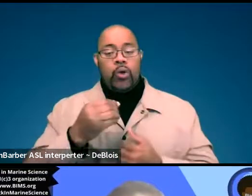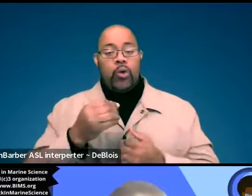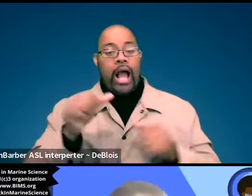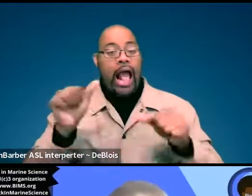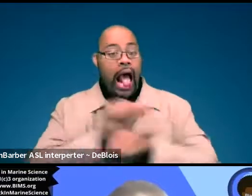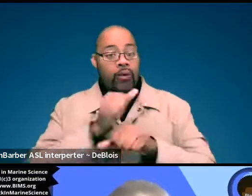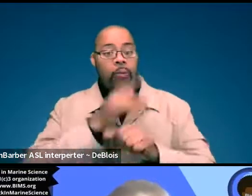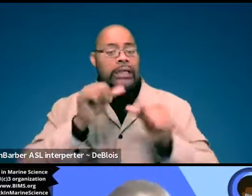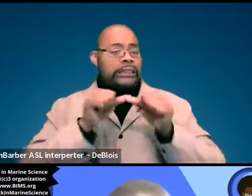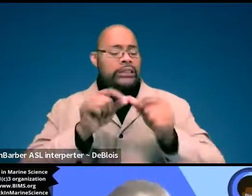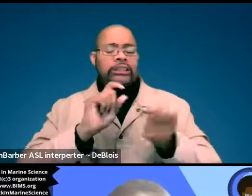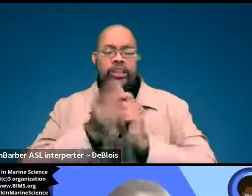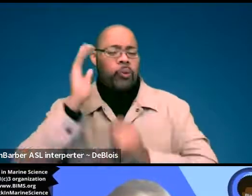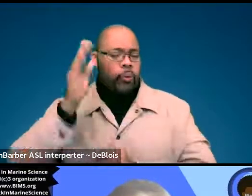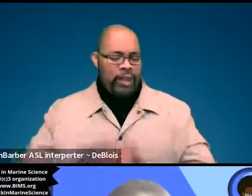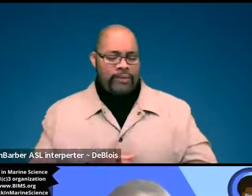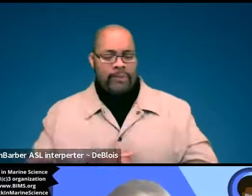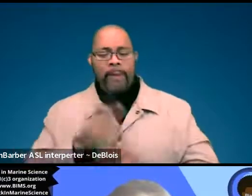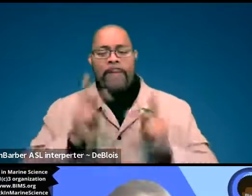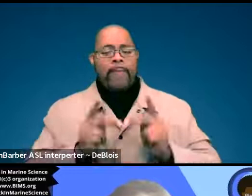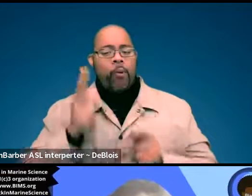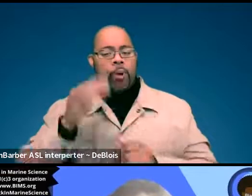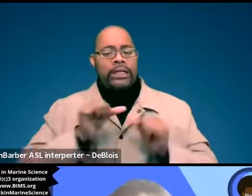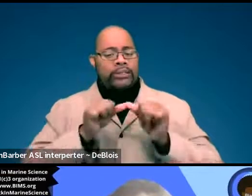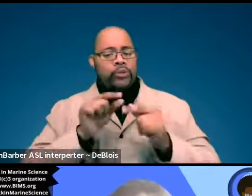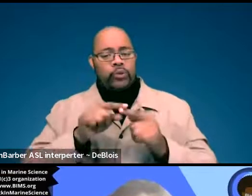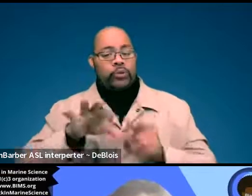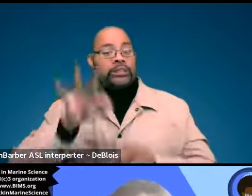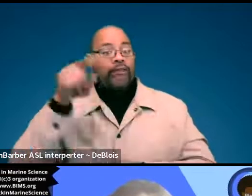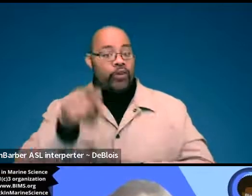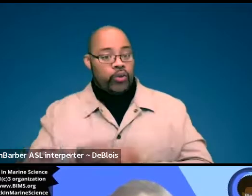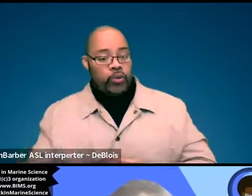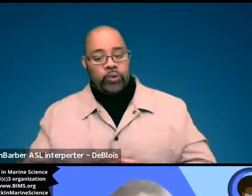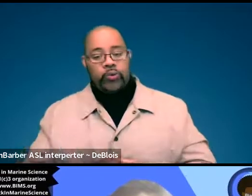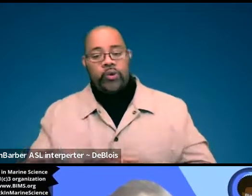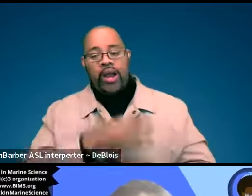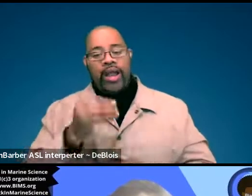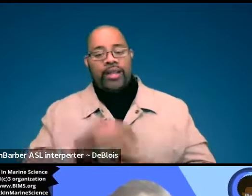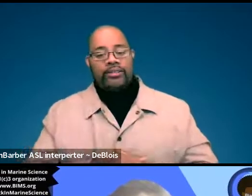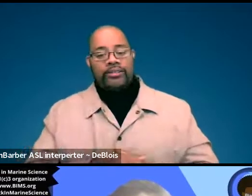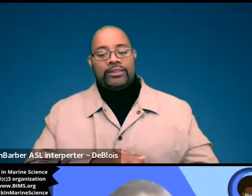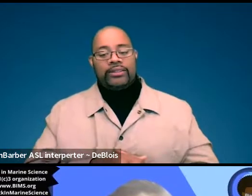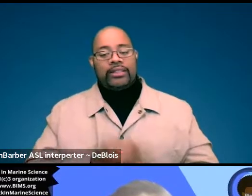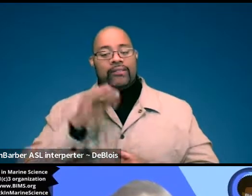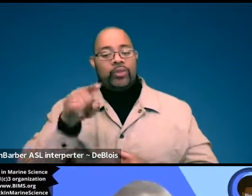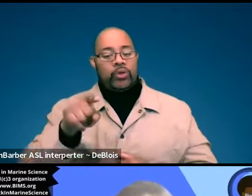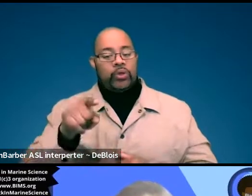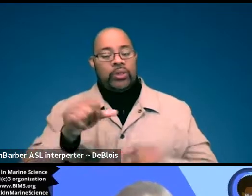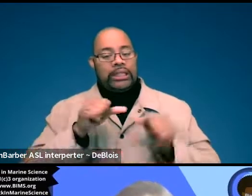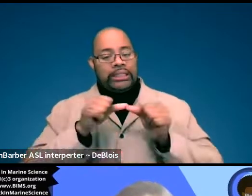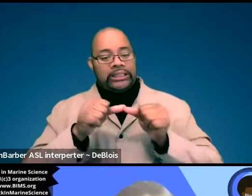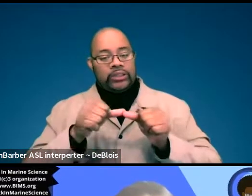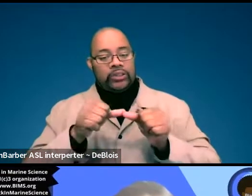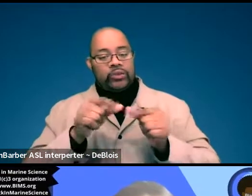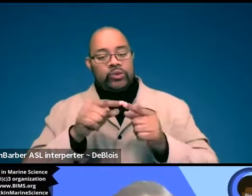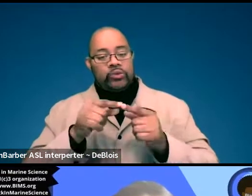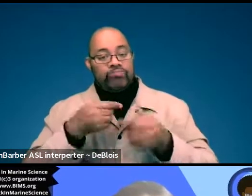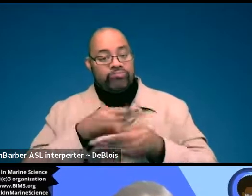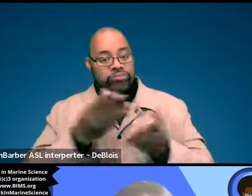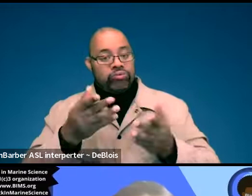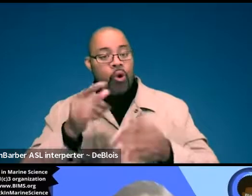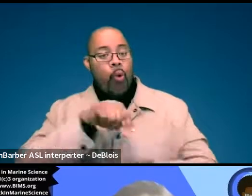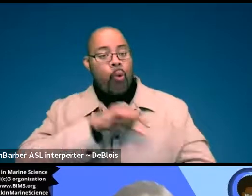is going to continue to change. People are going to continue to discover you. And as long as you're continuing to put out